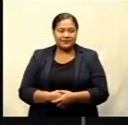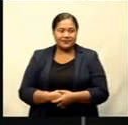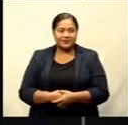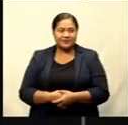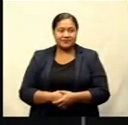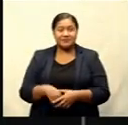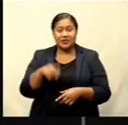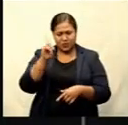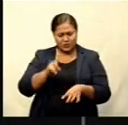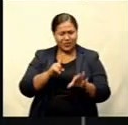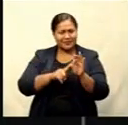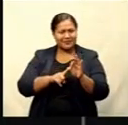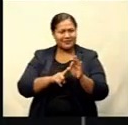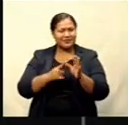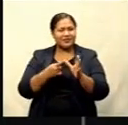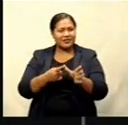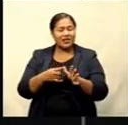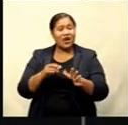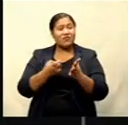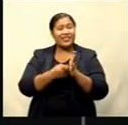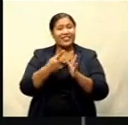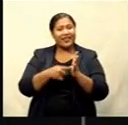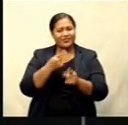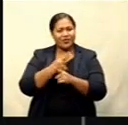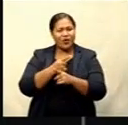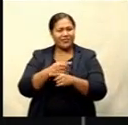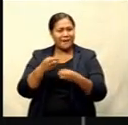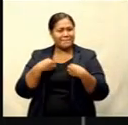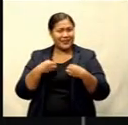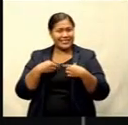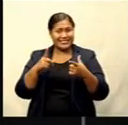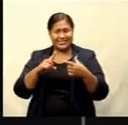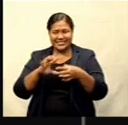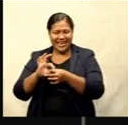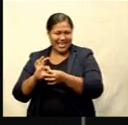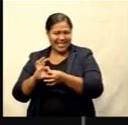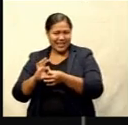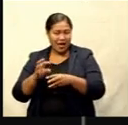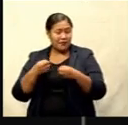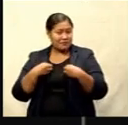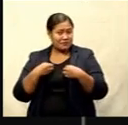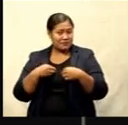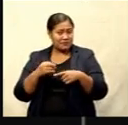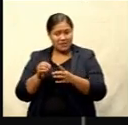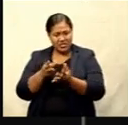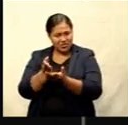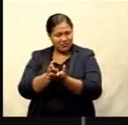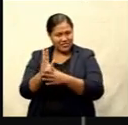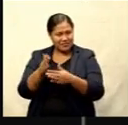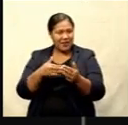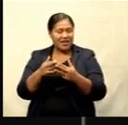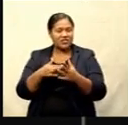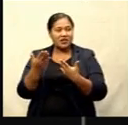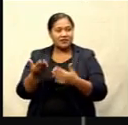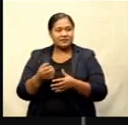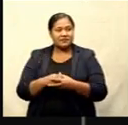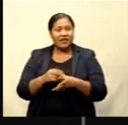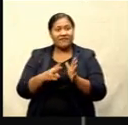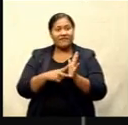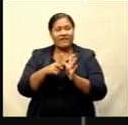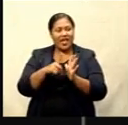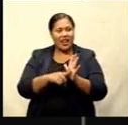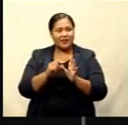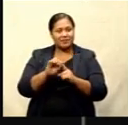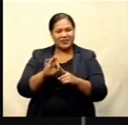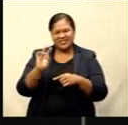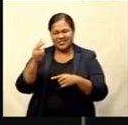And in today's Q&A, Ritika Pratap speaks with the Business Link Pacific's Business Services Manager. BLP is now accepting second round